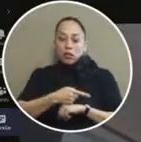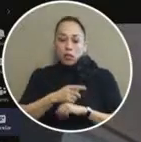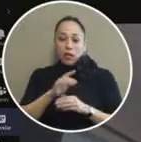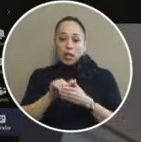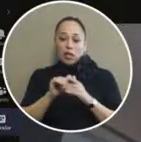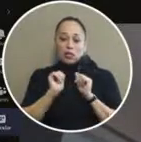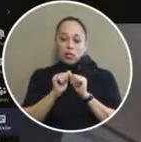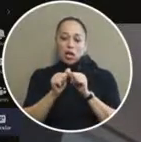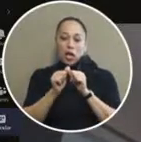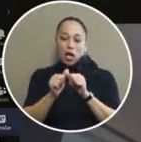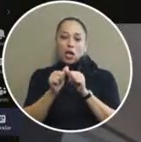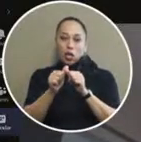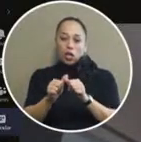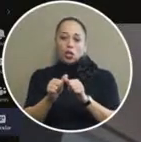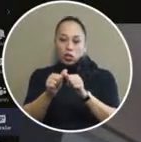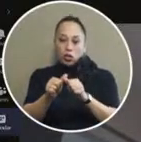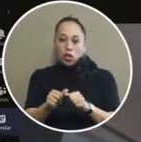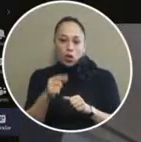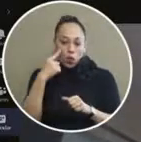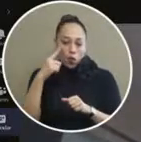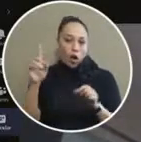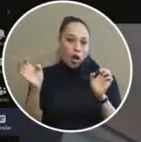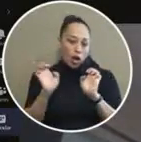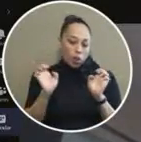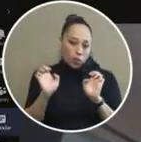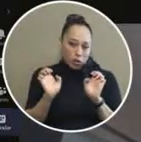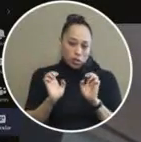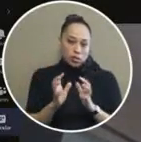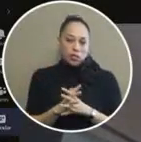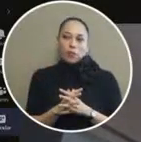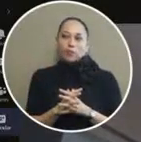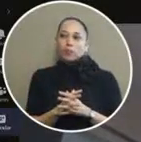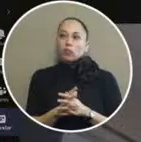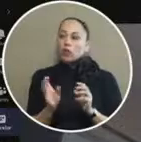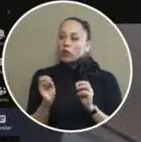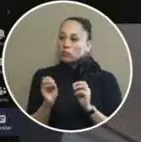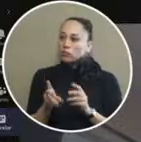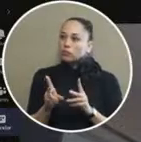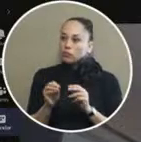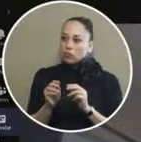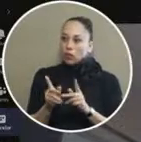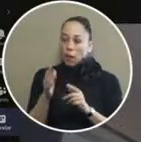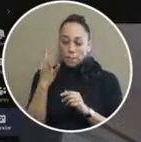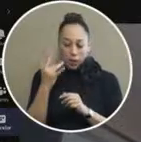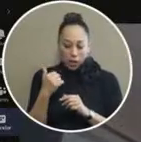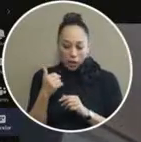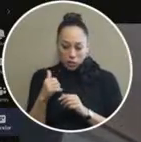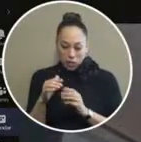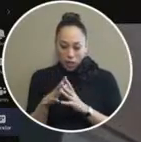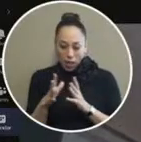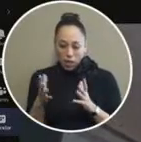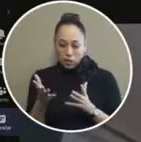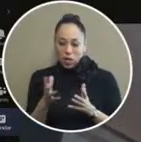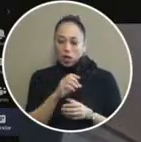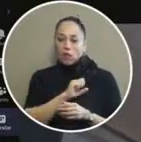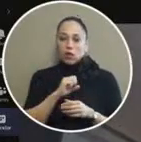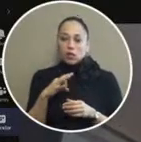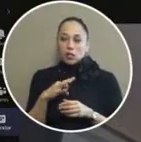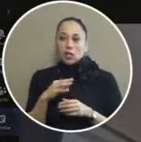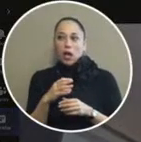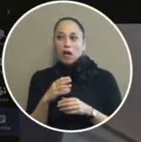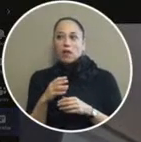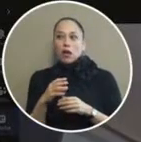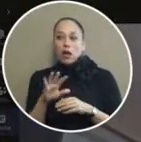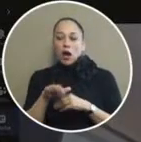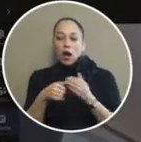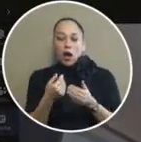long as we're under the emergency directive. Okay, and just because I know we've heard a lot from staff, and thank you to staff for